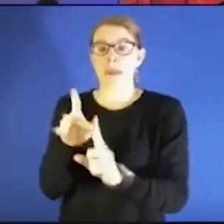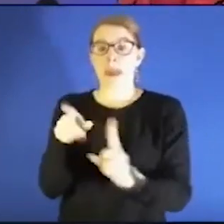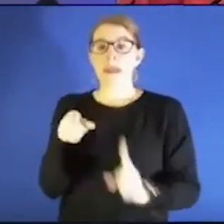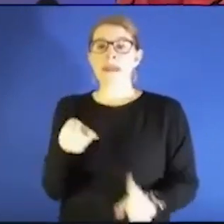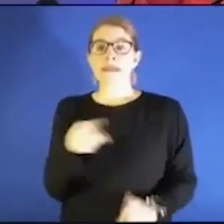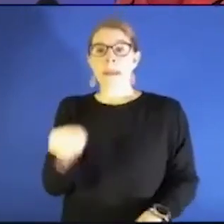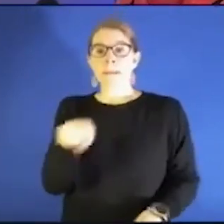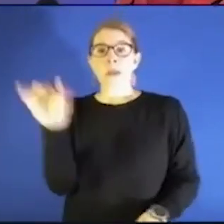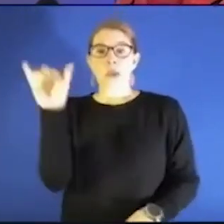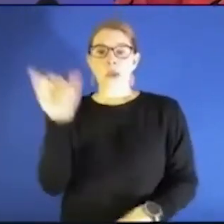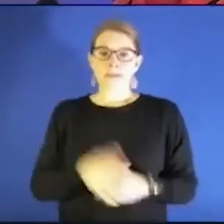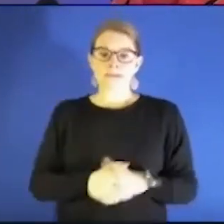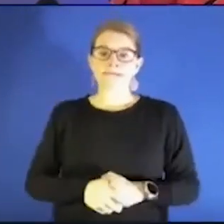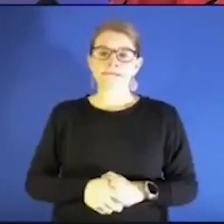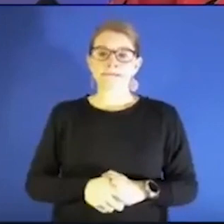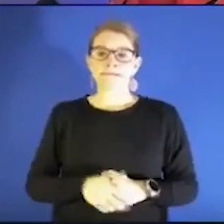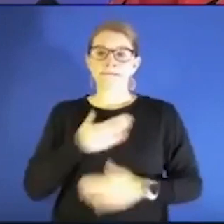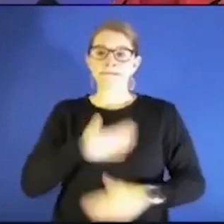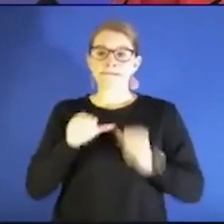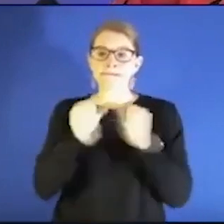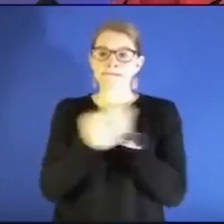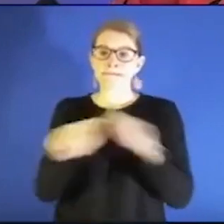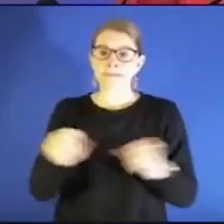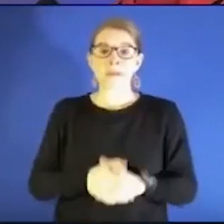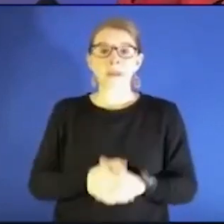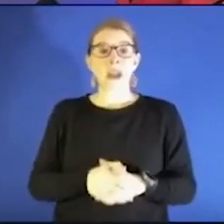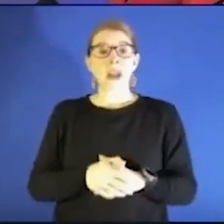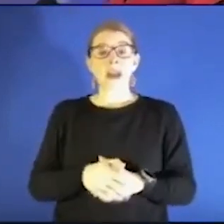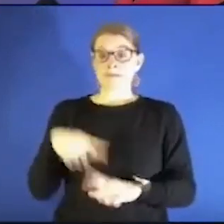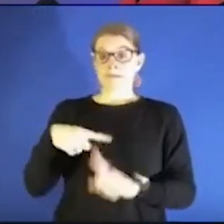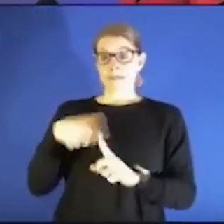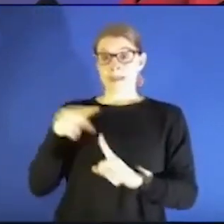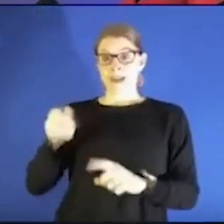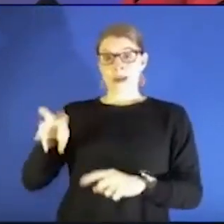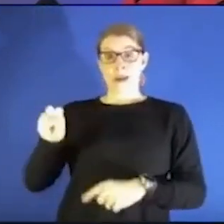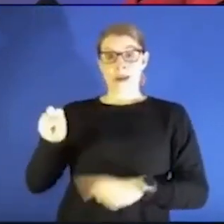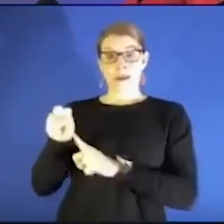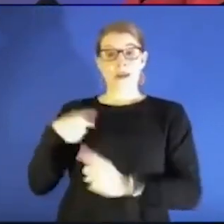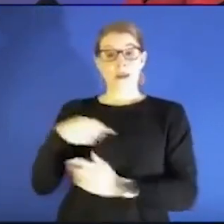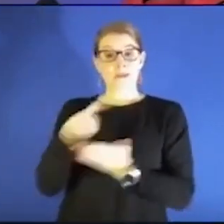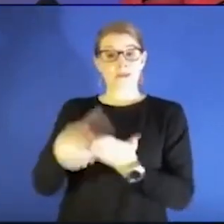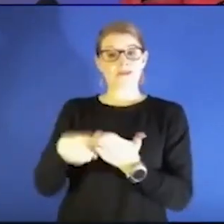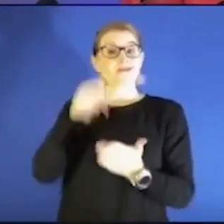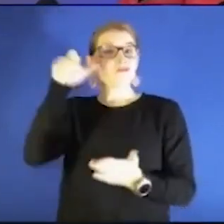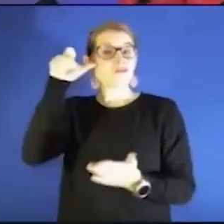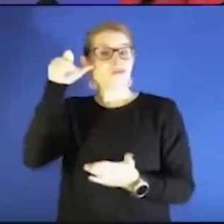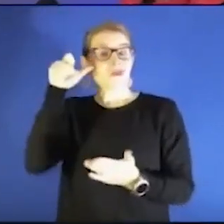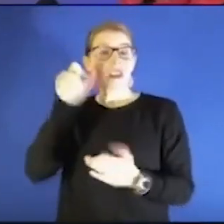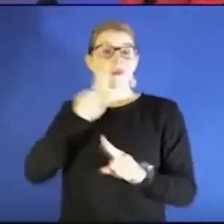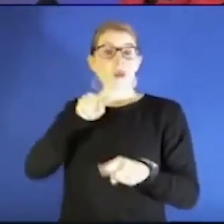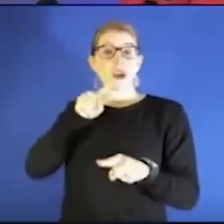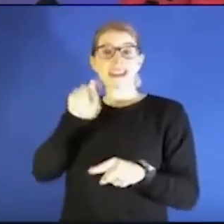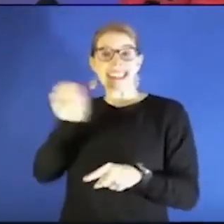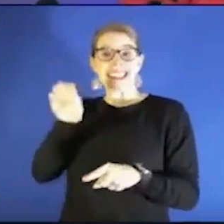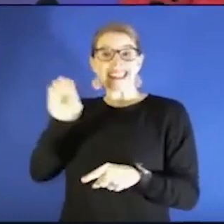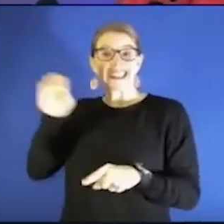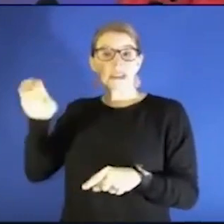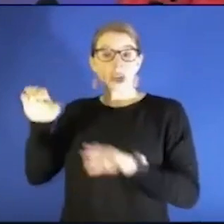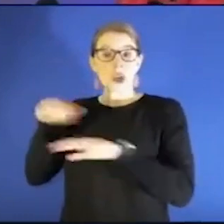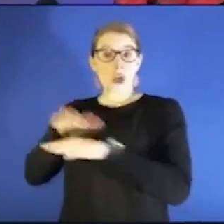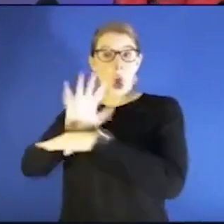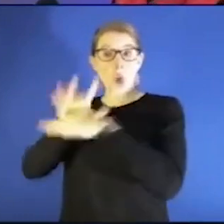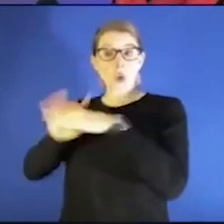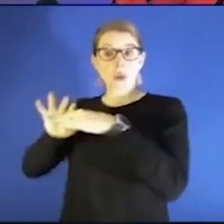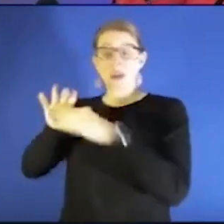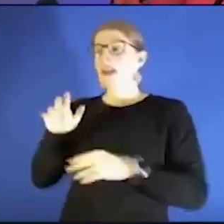safe. Just some slight good news, though, Dr. Schmidtke. We were talking a little bit yesterday, reports along the East Coast showing a slowing down of Omicron